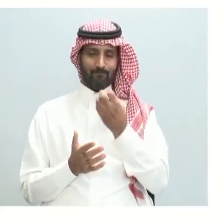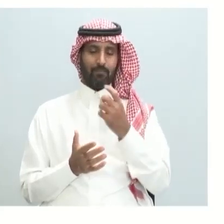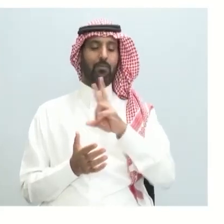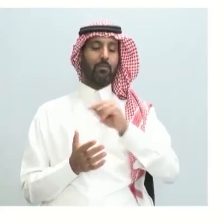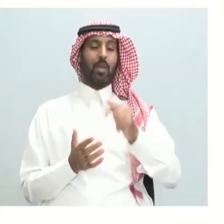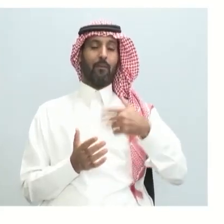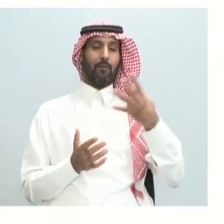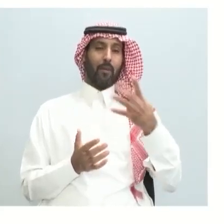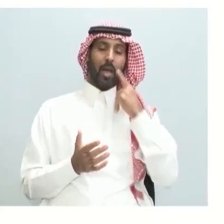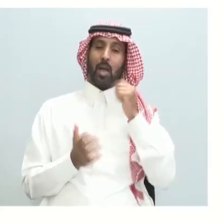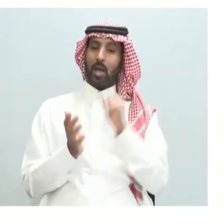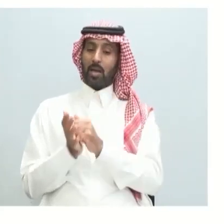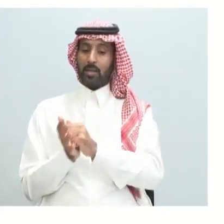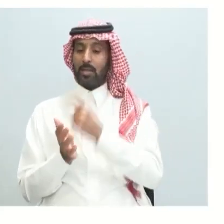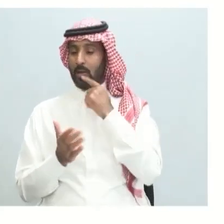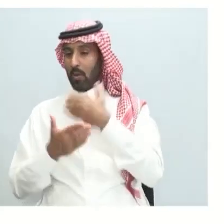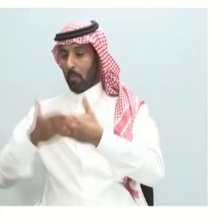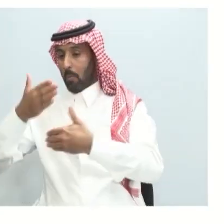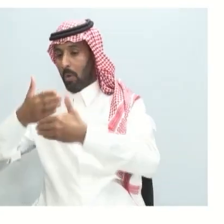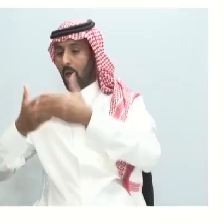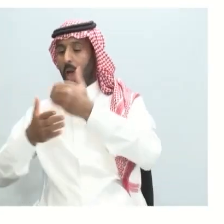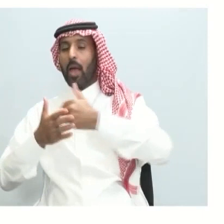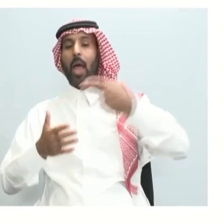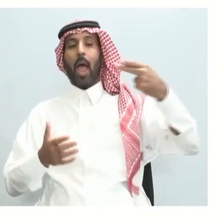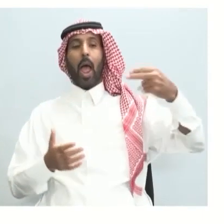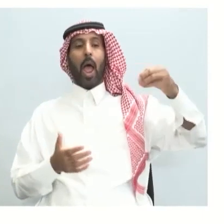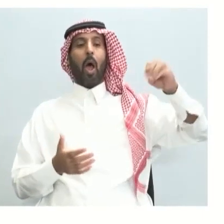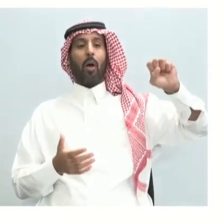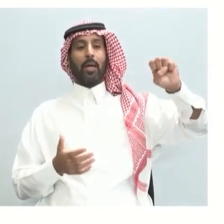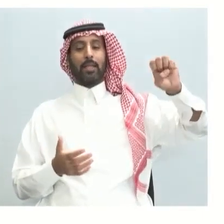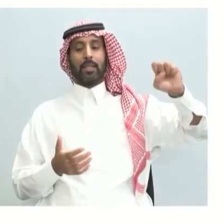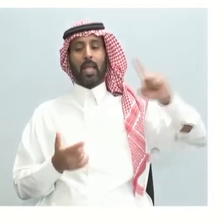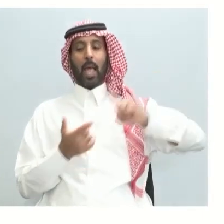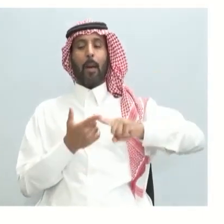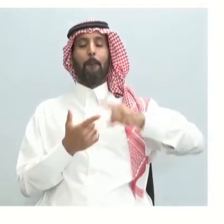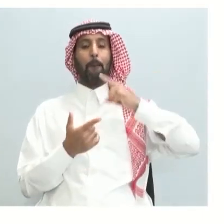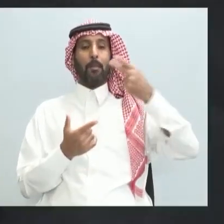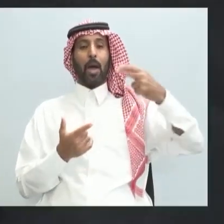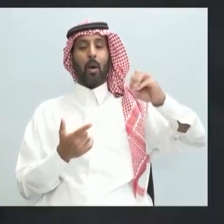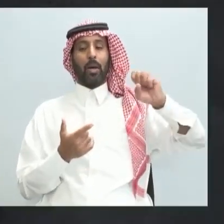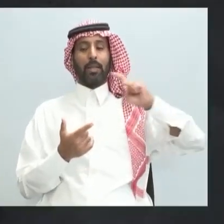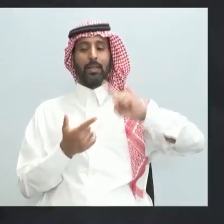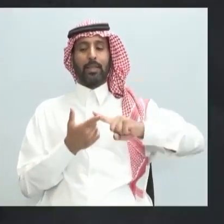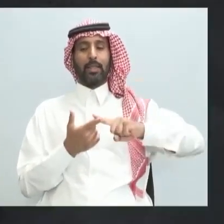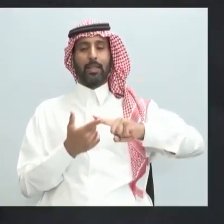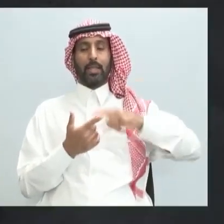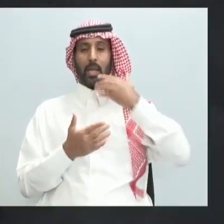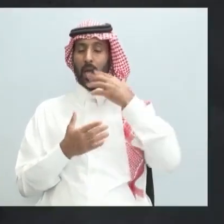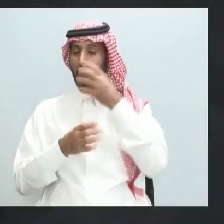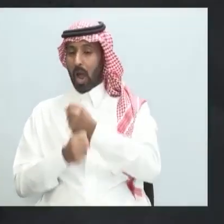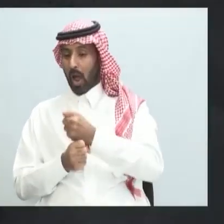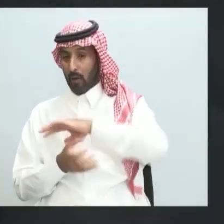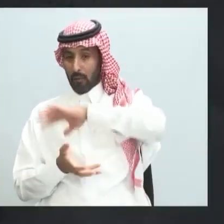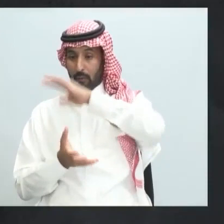Number 4, a house or structure that keeps you safe from outside. So a house or any structure that keeps you